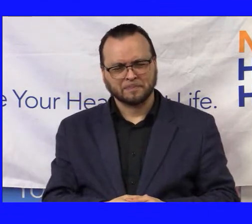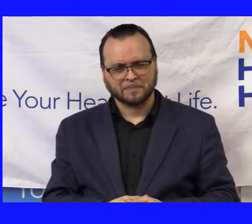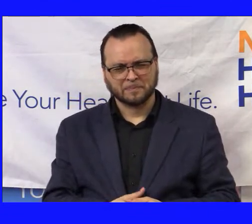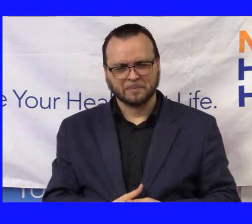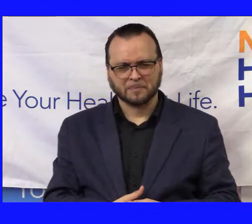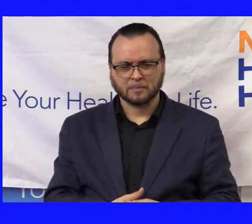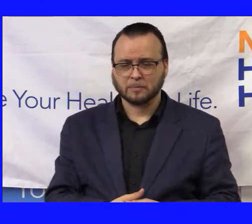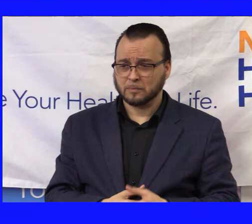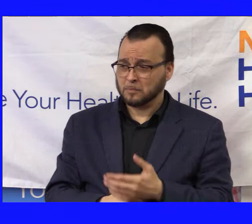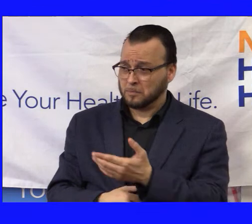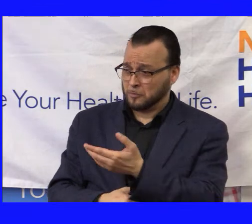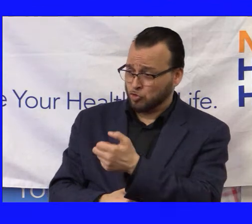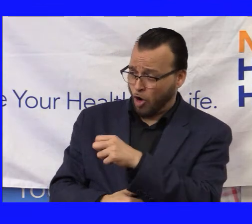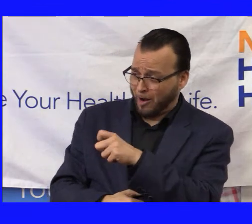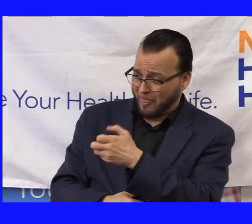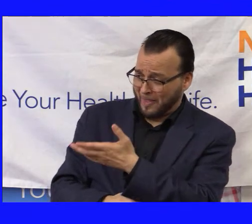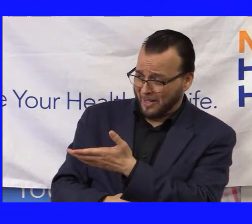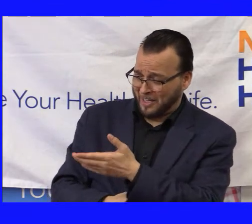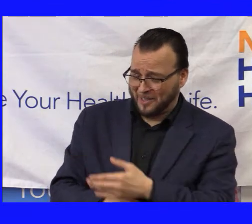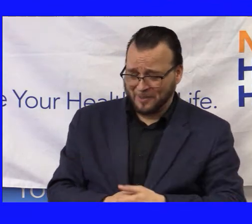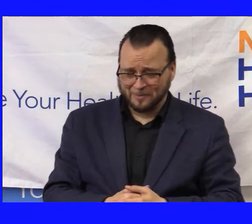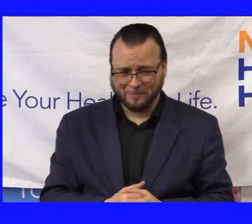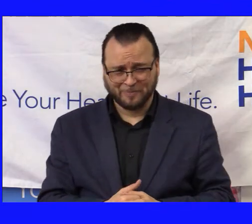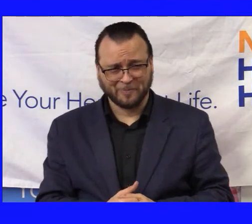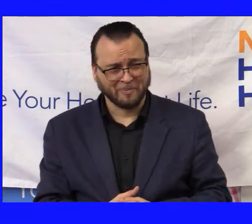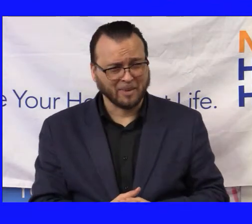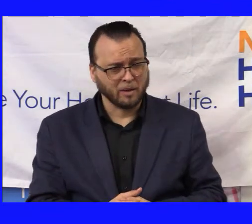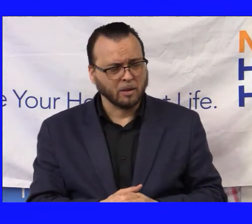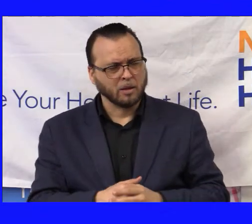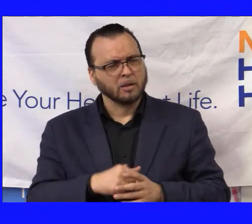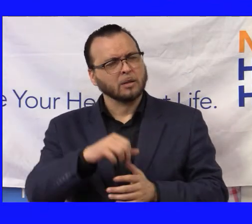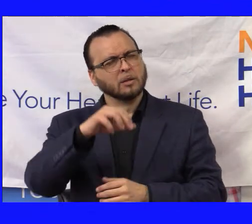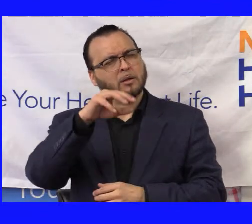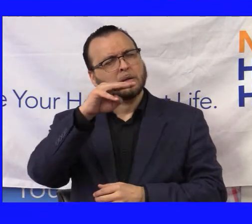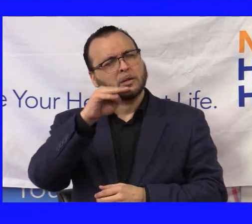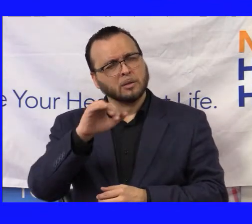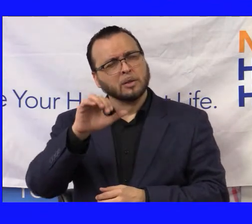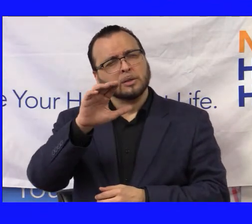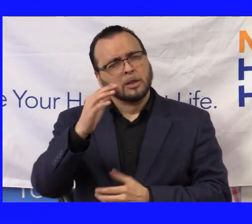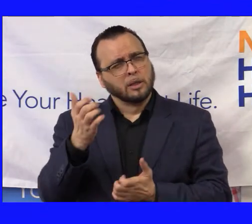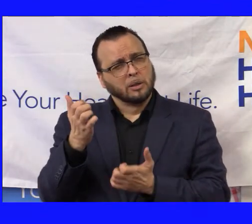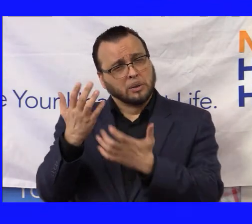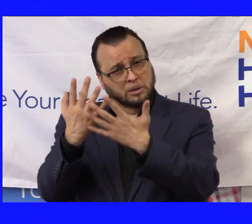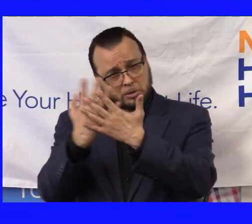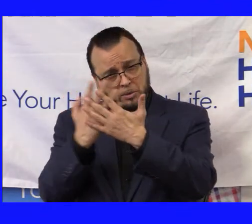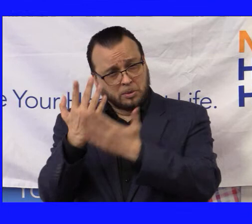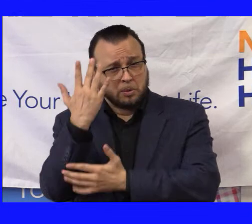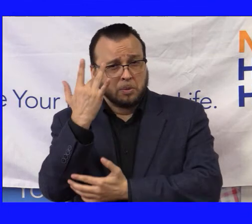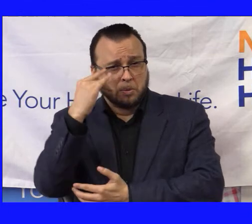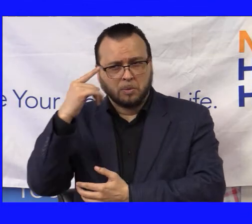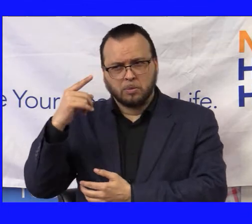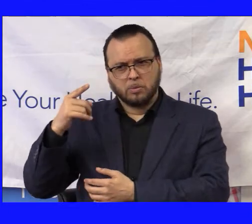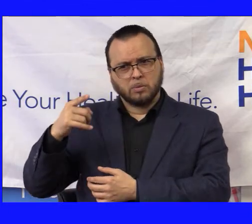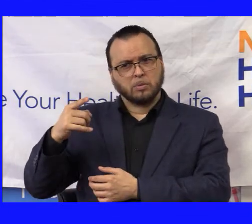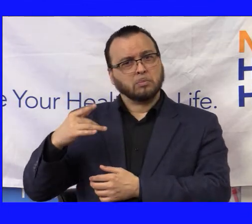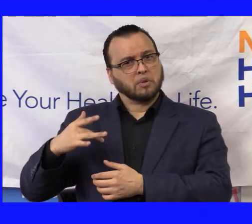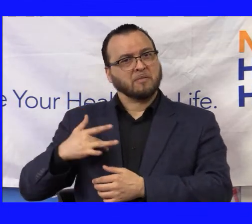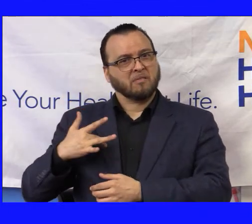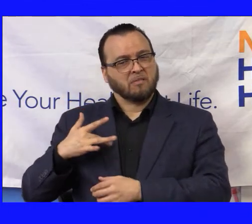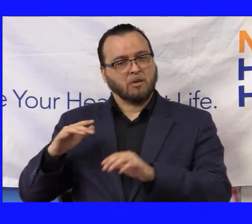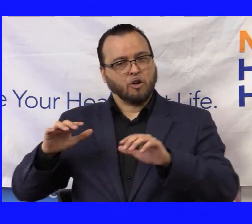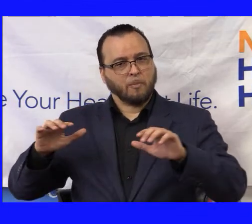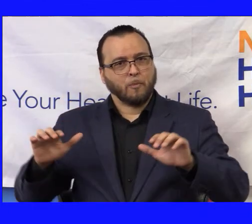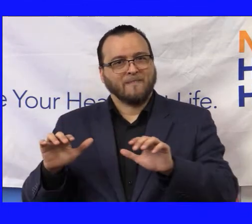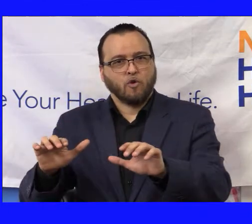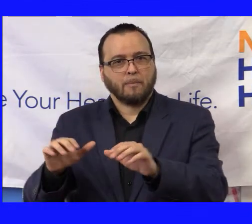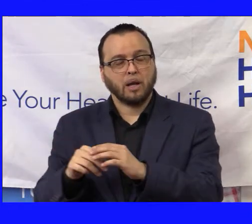Jonathan, go ahead. Yeah, so the Mosaic was waiver were given on the basis that it's self-performing. So if